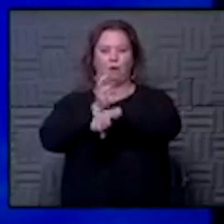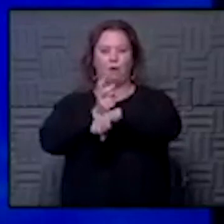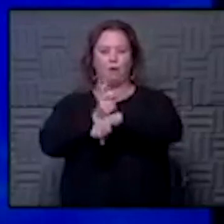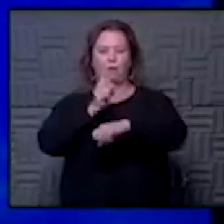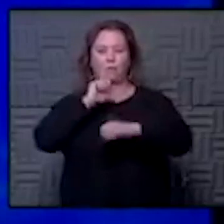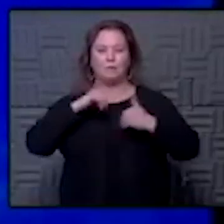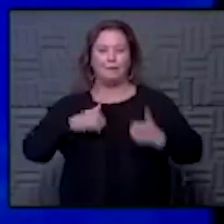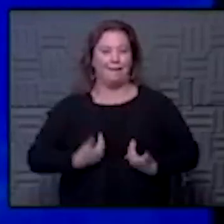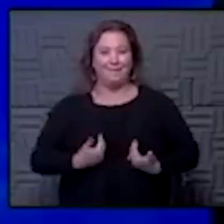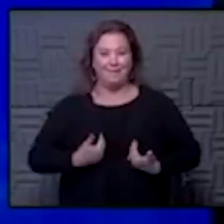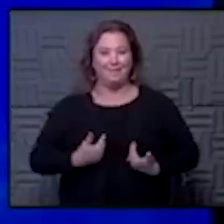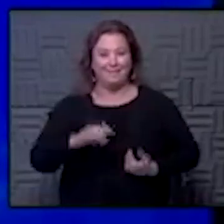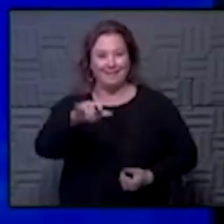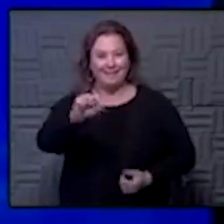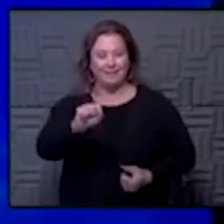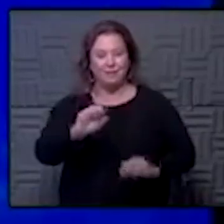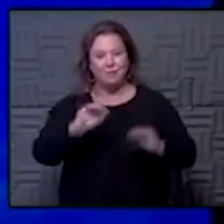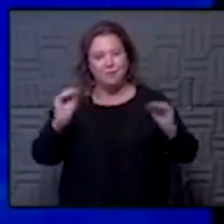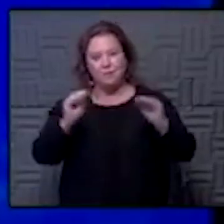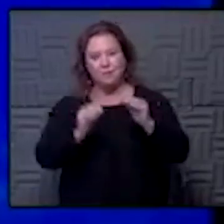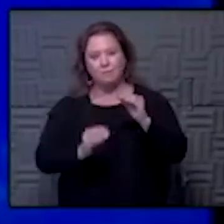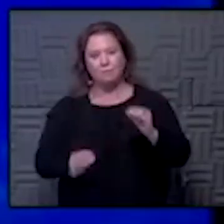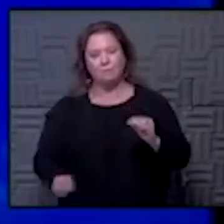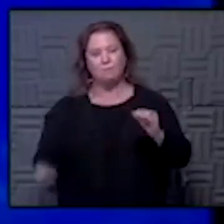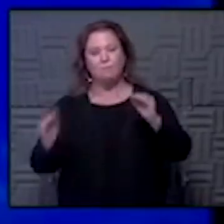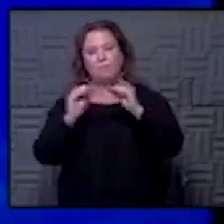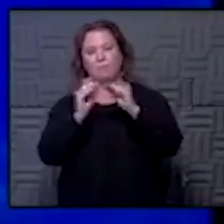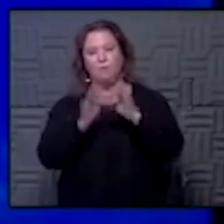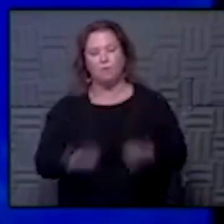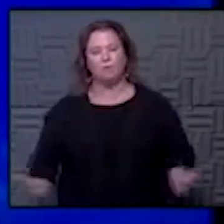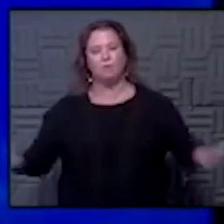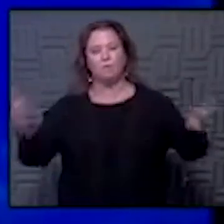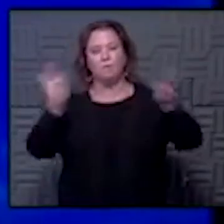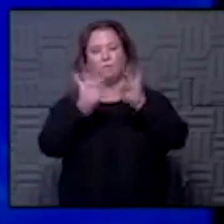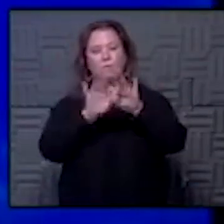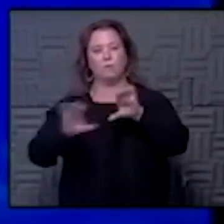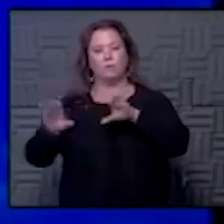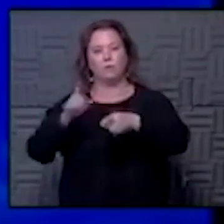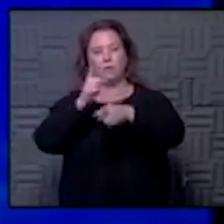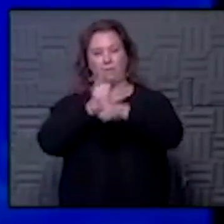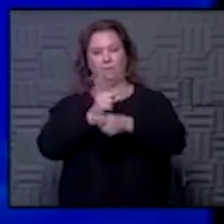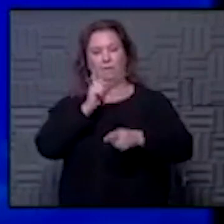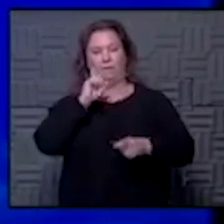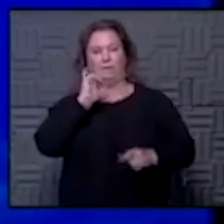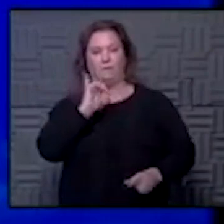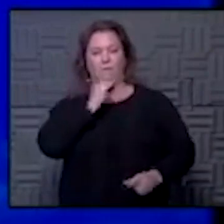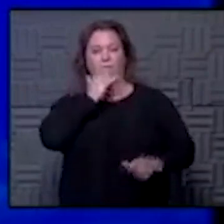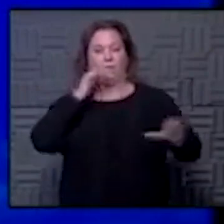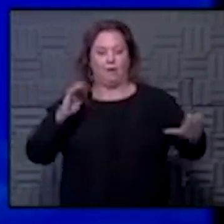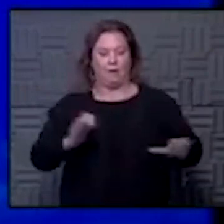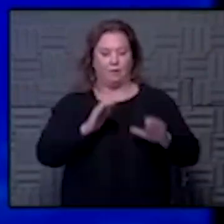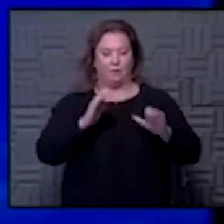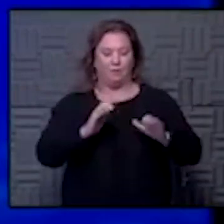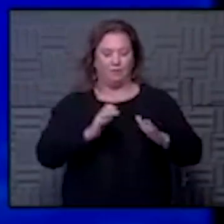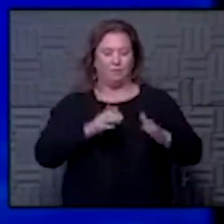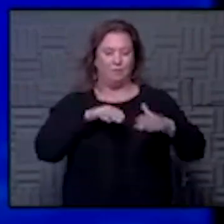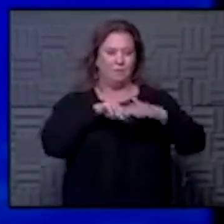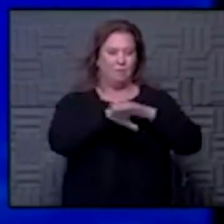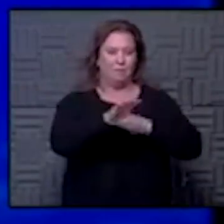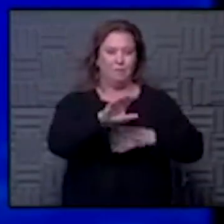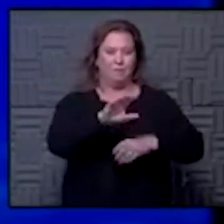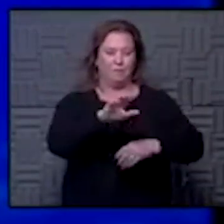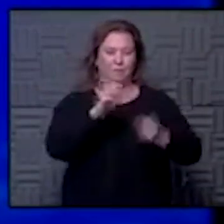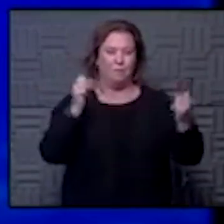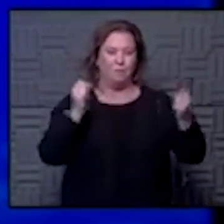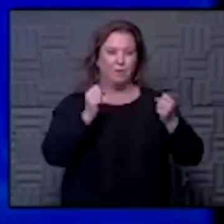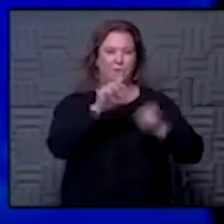and we're tired, but nothing is more important than what we're trying to do right now. If the wrong actions are taken, we could be going into even a harder place coming